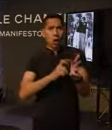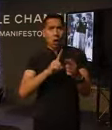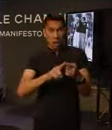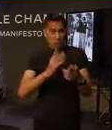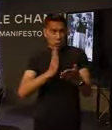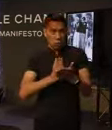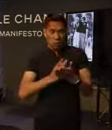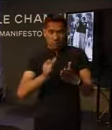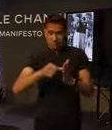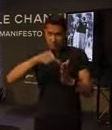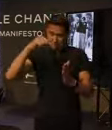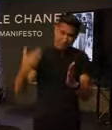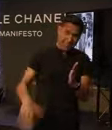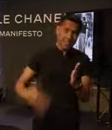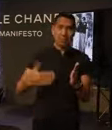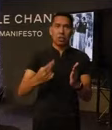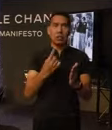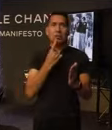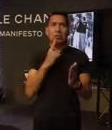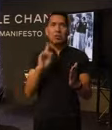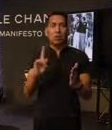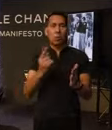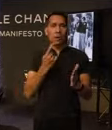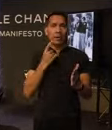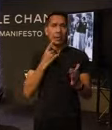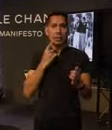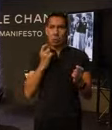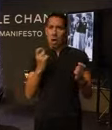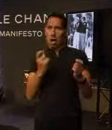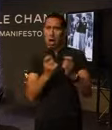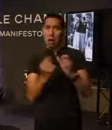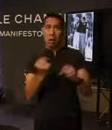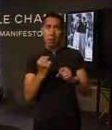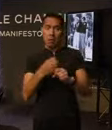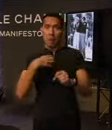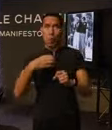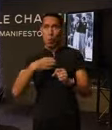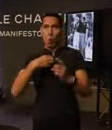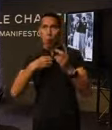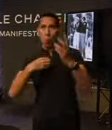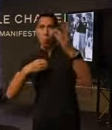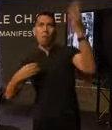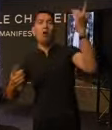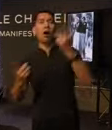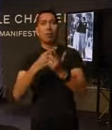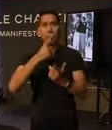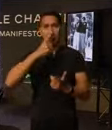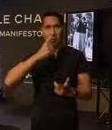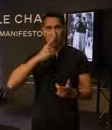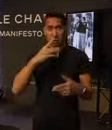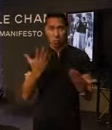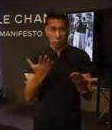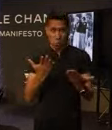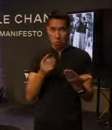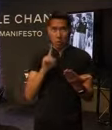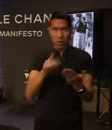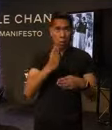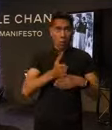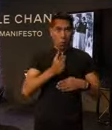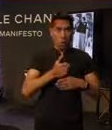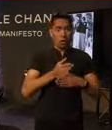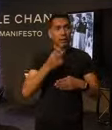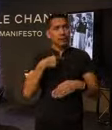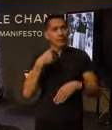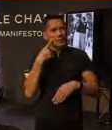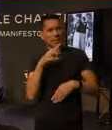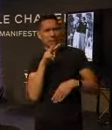the styles were easily translated to the mass fashion market for others, you know. And in this way, although she doesn't